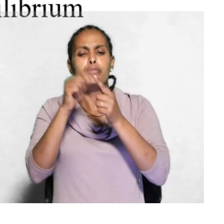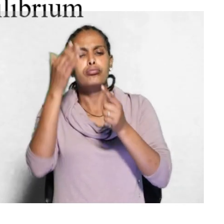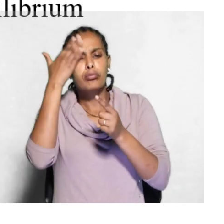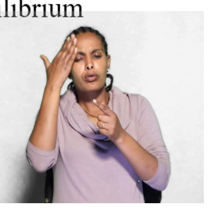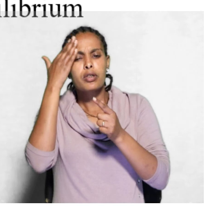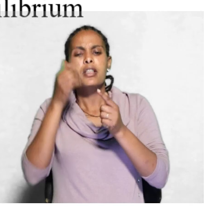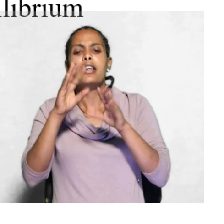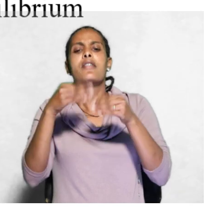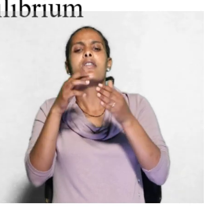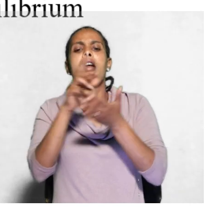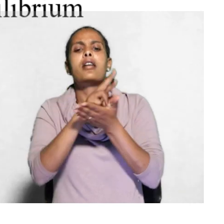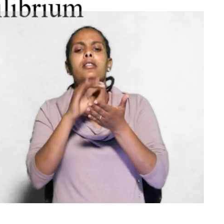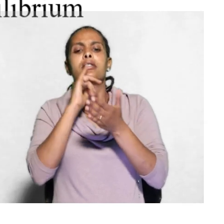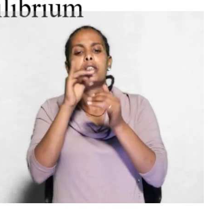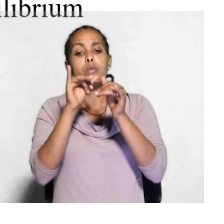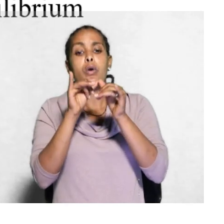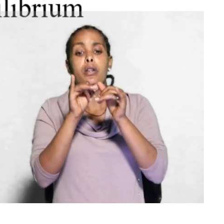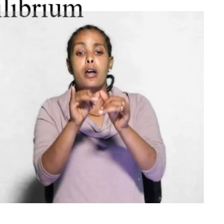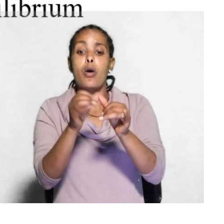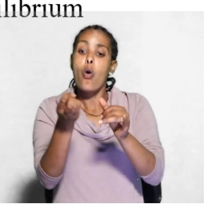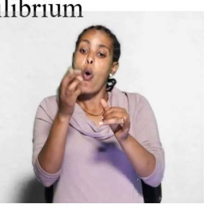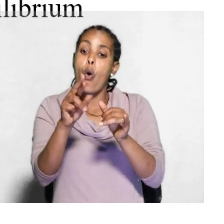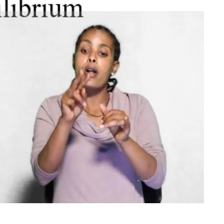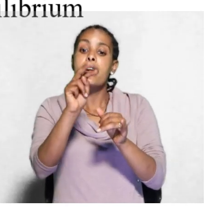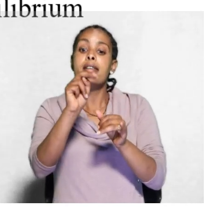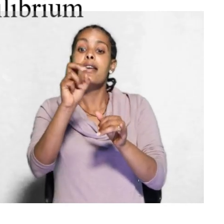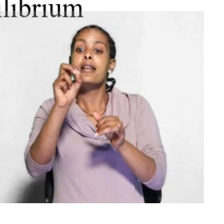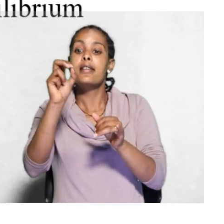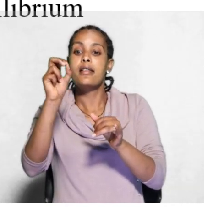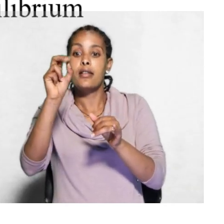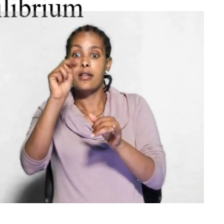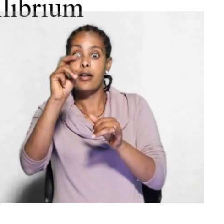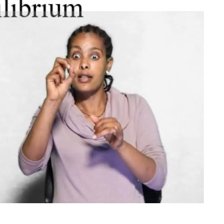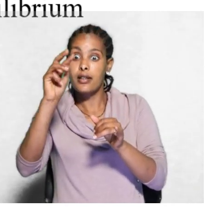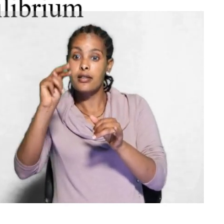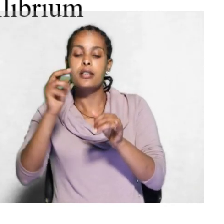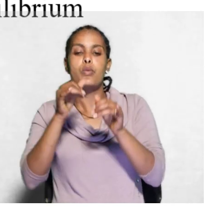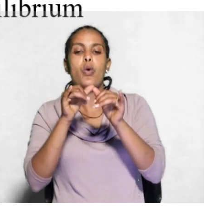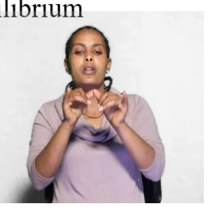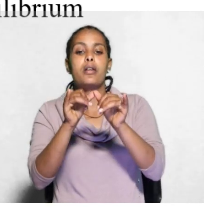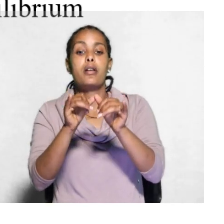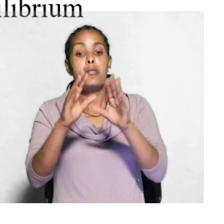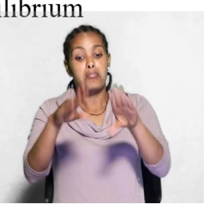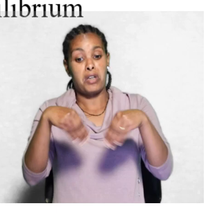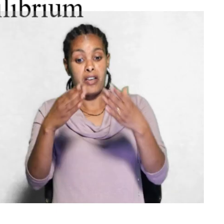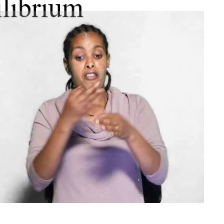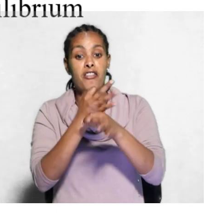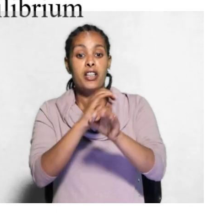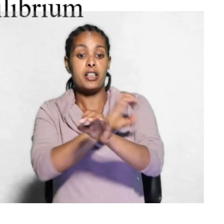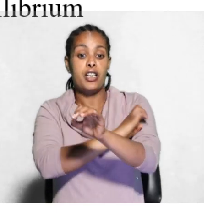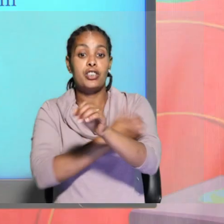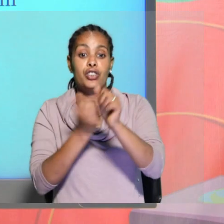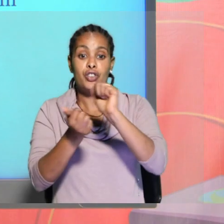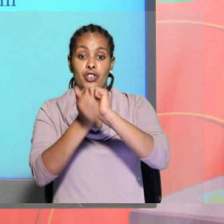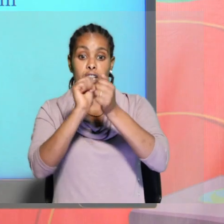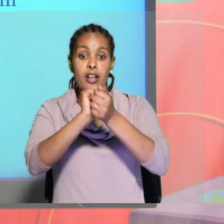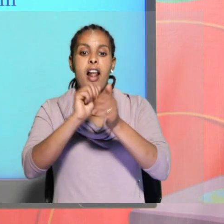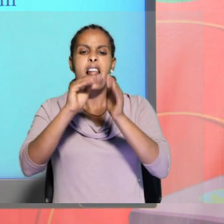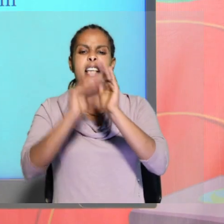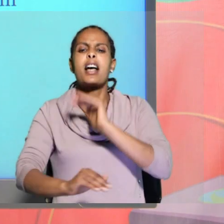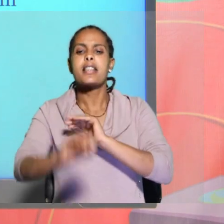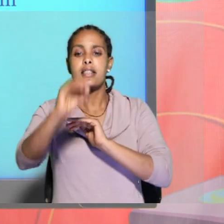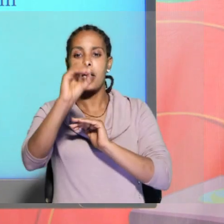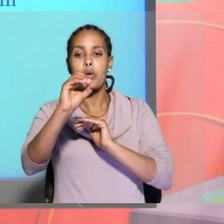the given reaction is spontaneous or non-spontaneous. If the Gibbs free energy change is less than